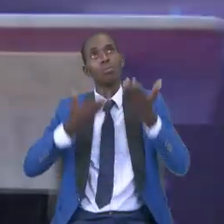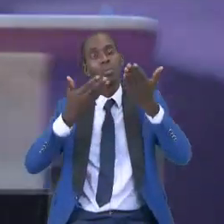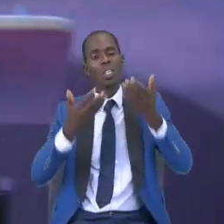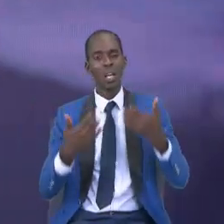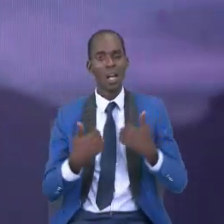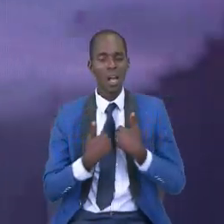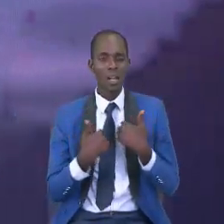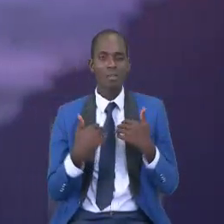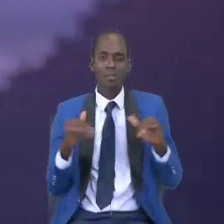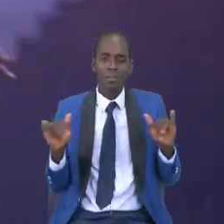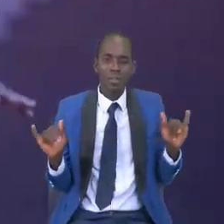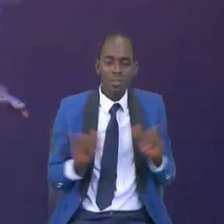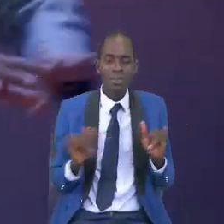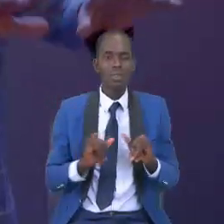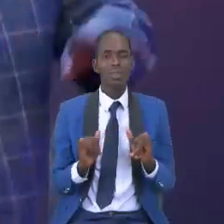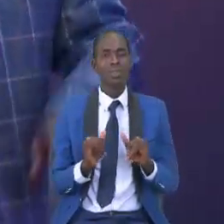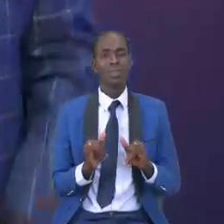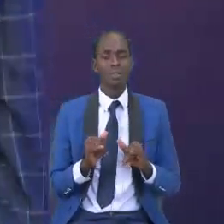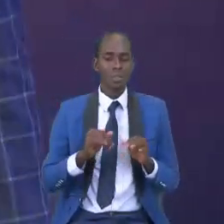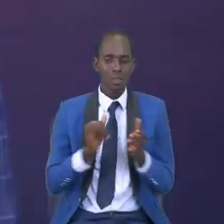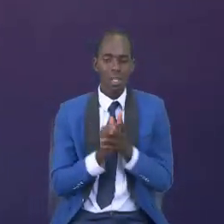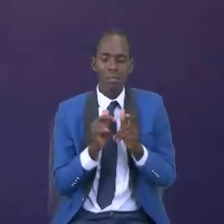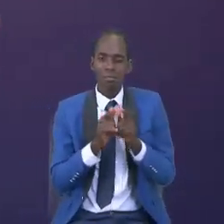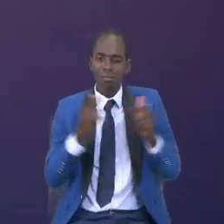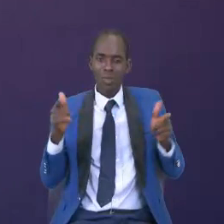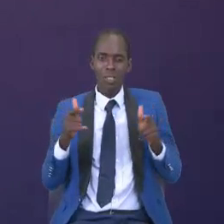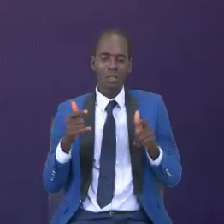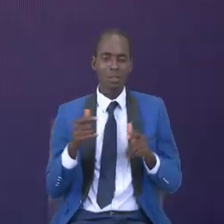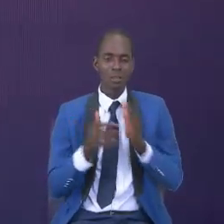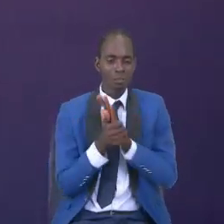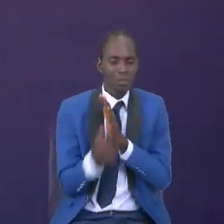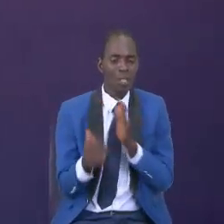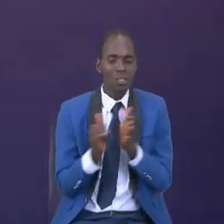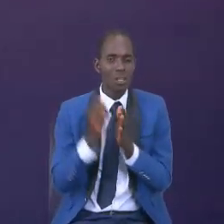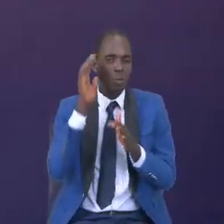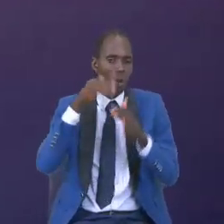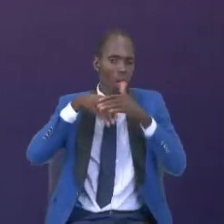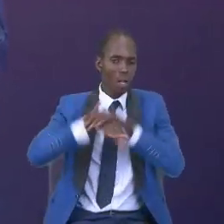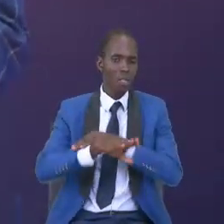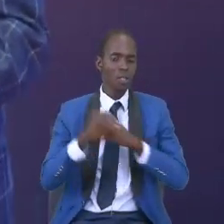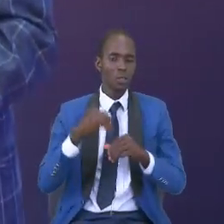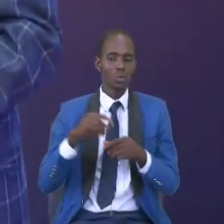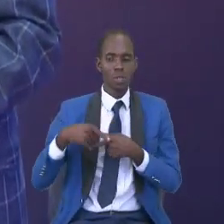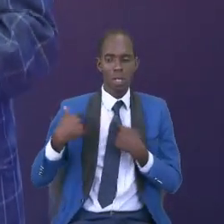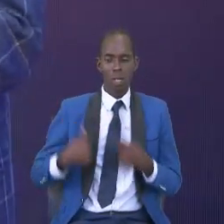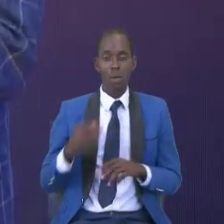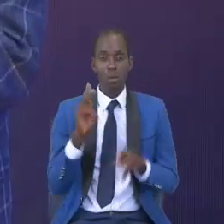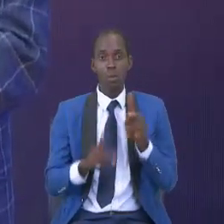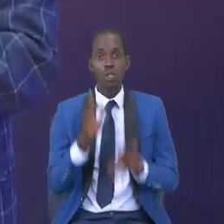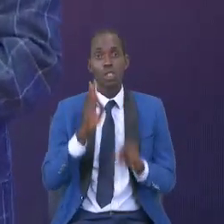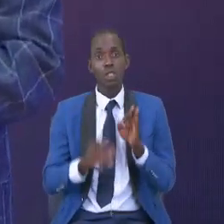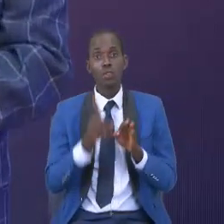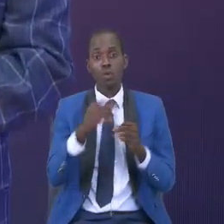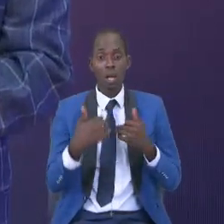the same penetrating skill that will penetrate the hearts of the people. If you have the fire I have, if